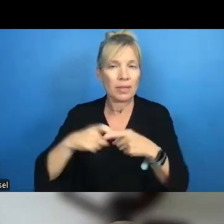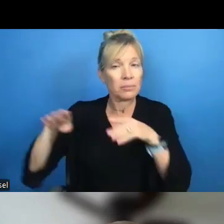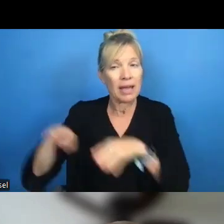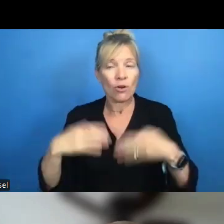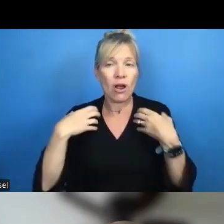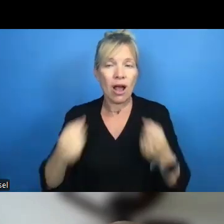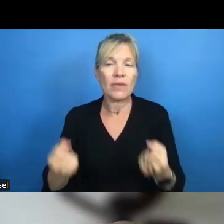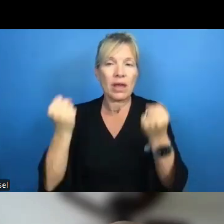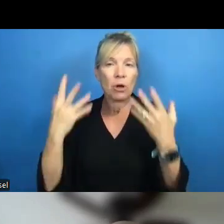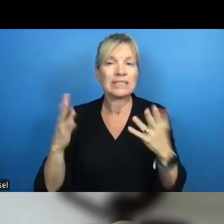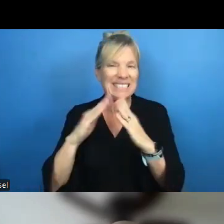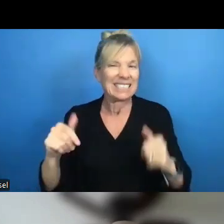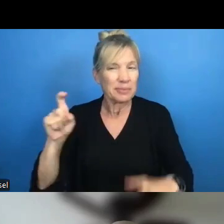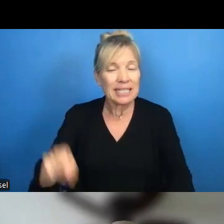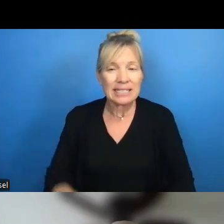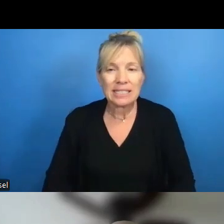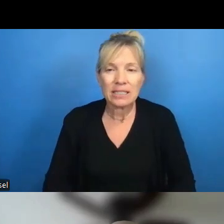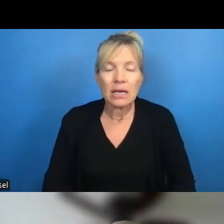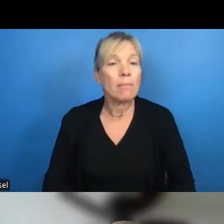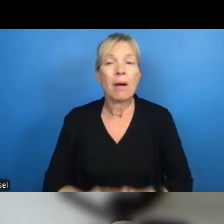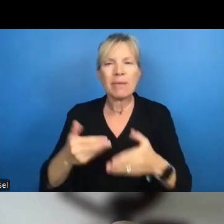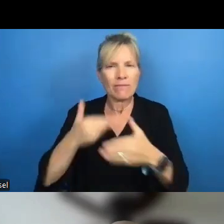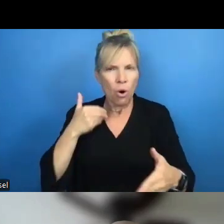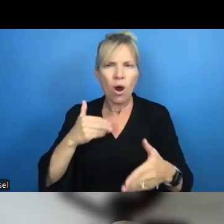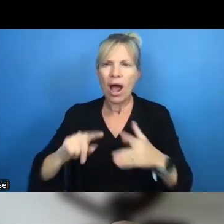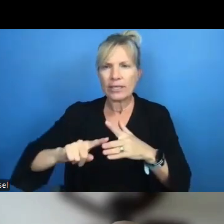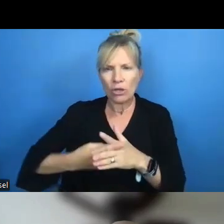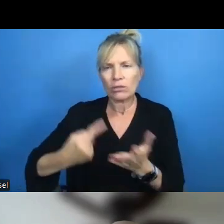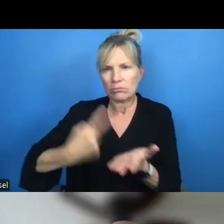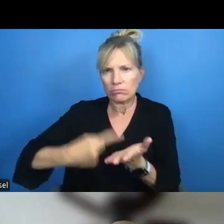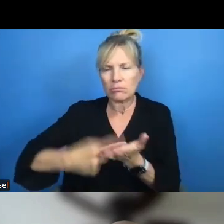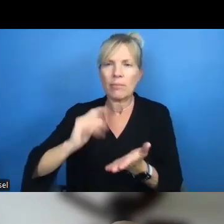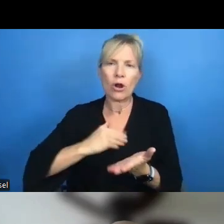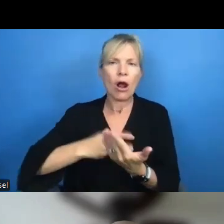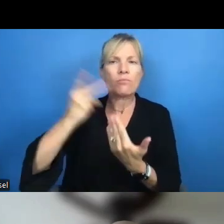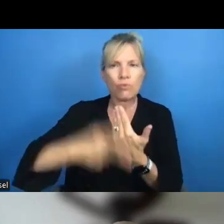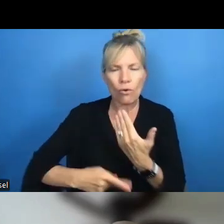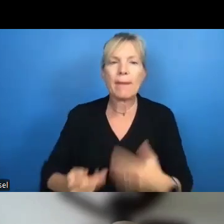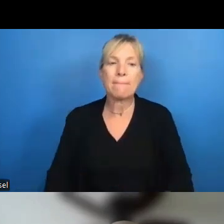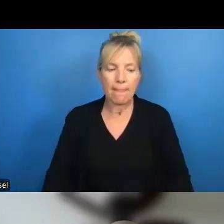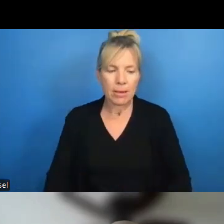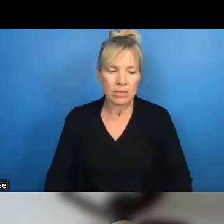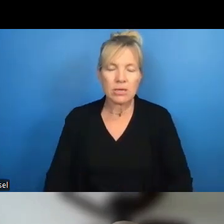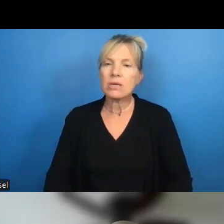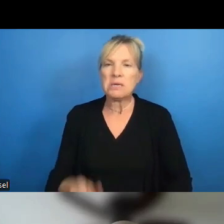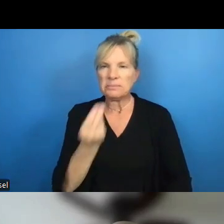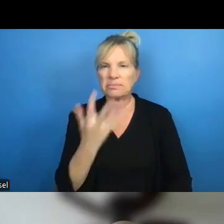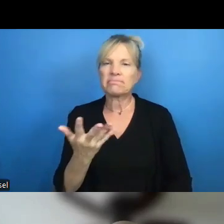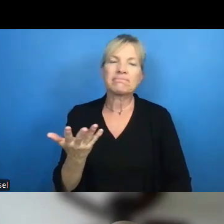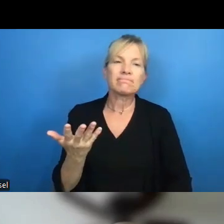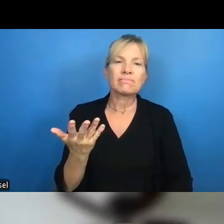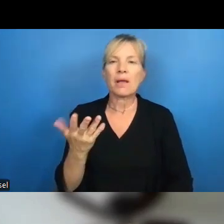and multi-system needs. Before I get into the features of the program, just wanted to give a little